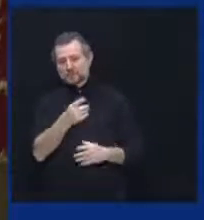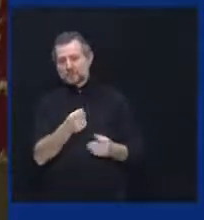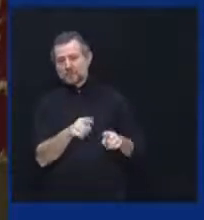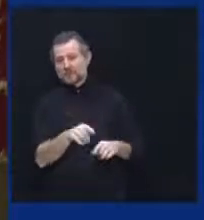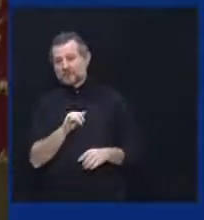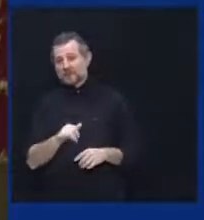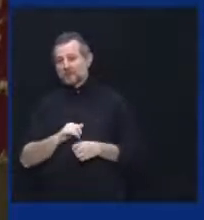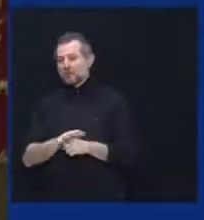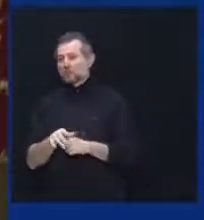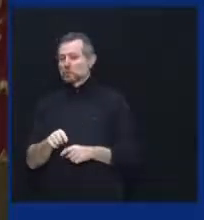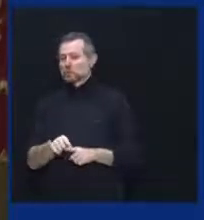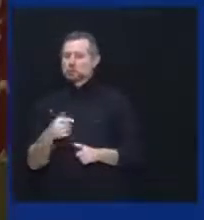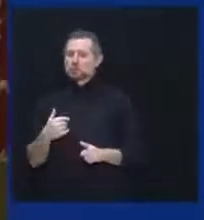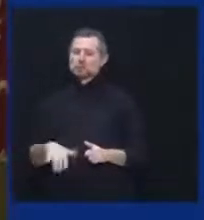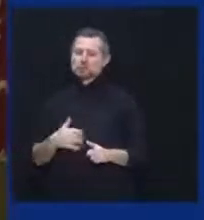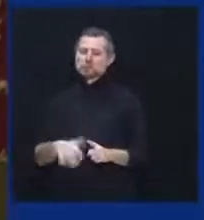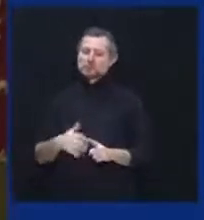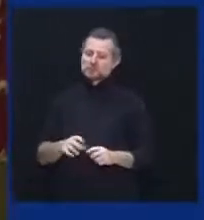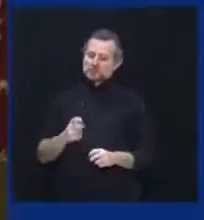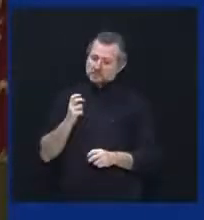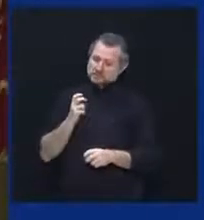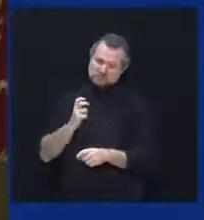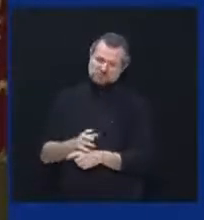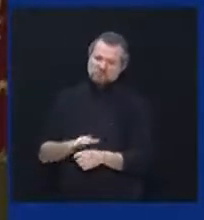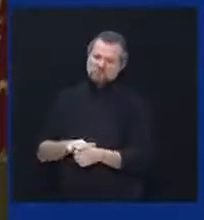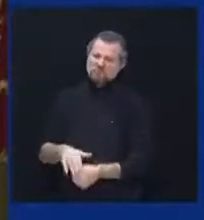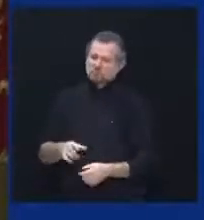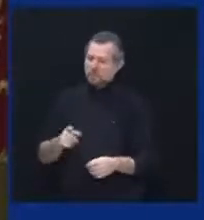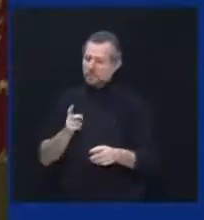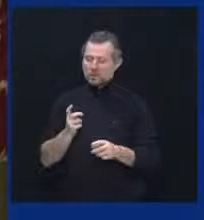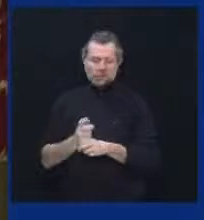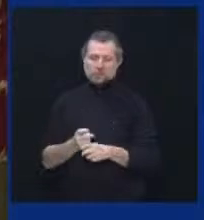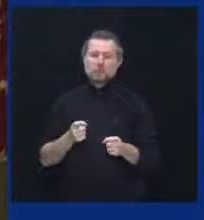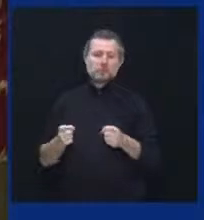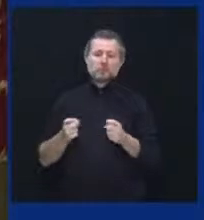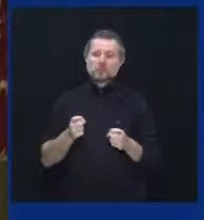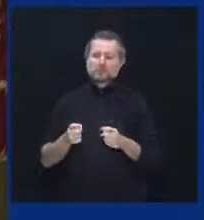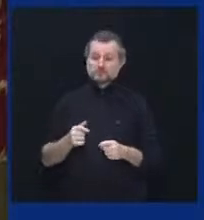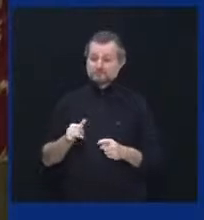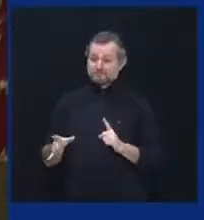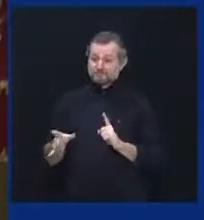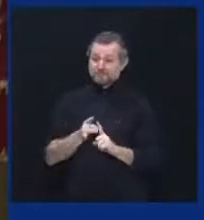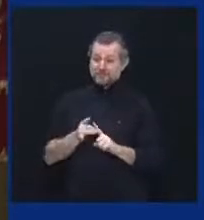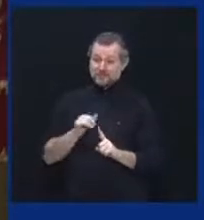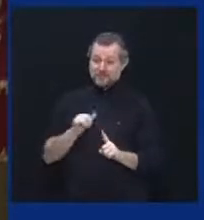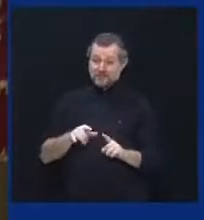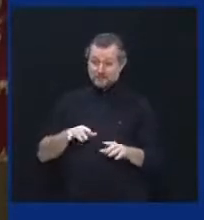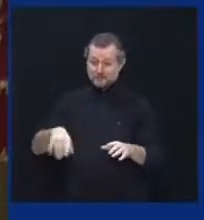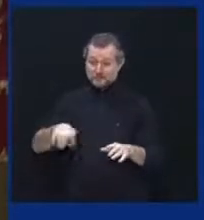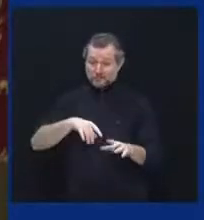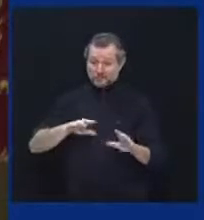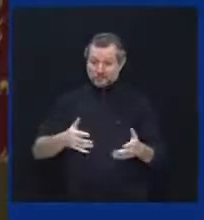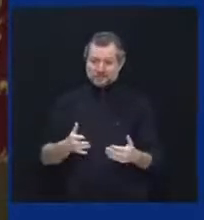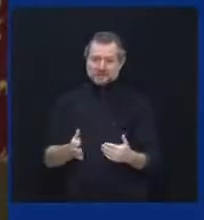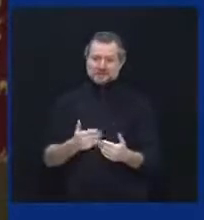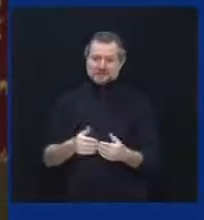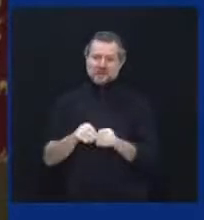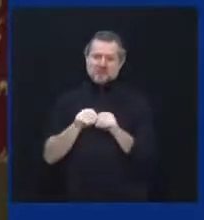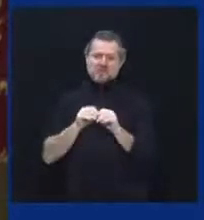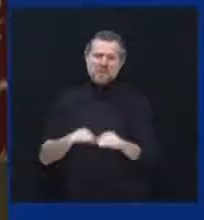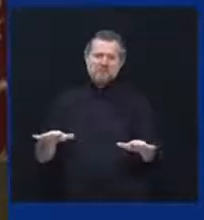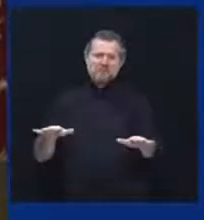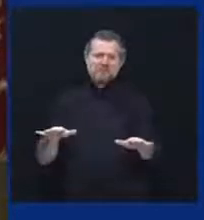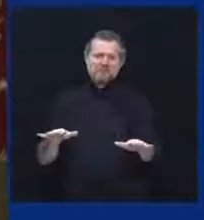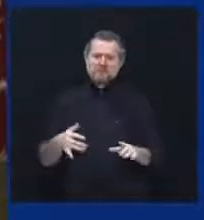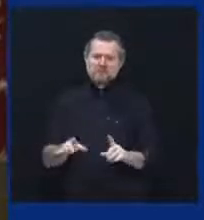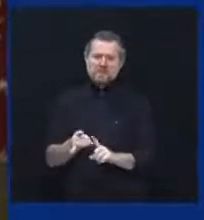very difficult to tackle. It's a virus that's very difficult to control once it gets into this population. And the only model that we've ever seen that's been